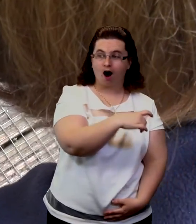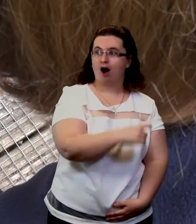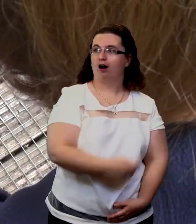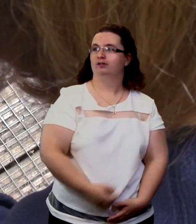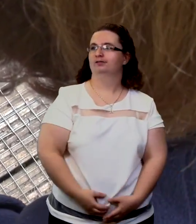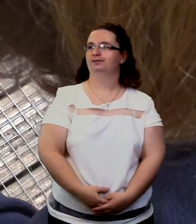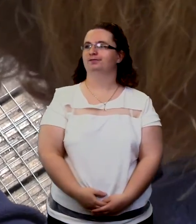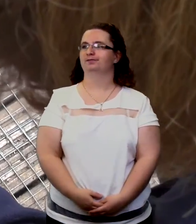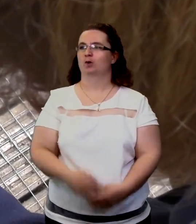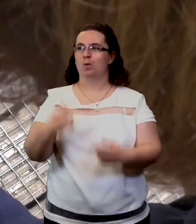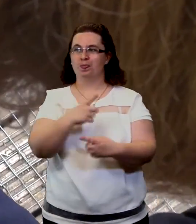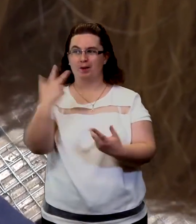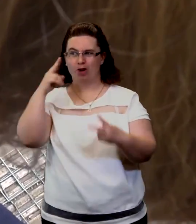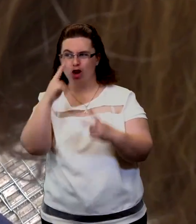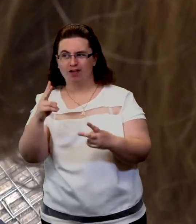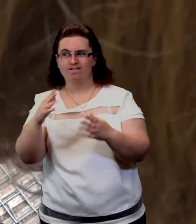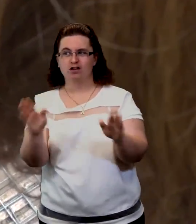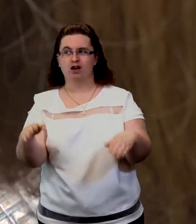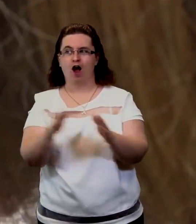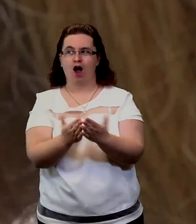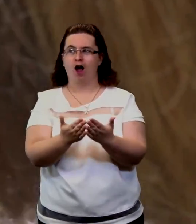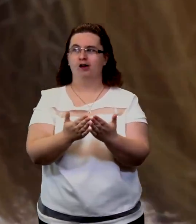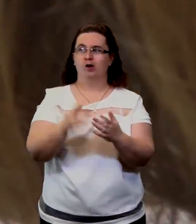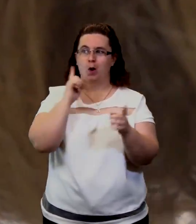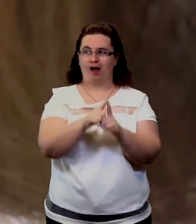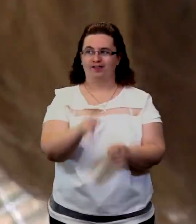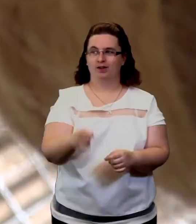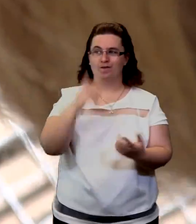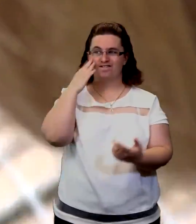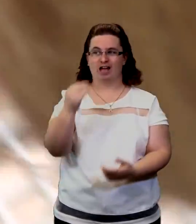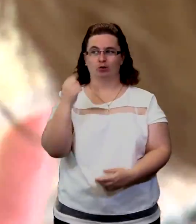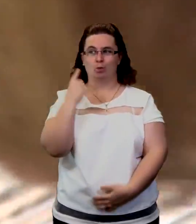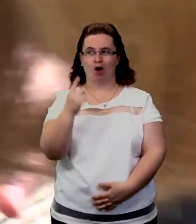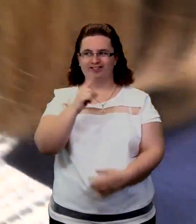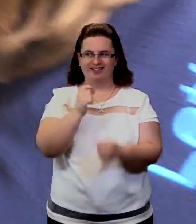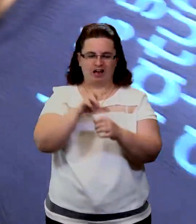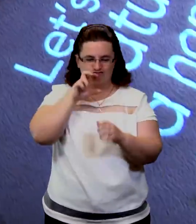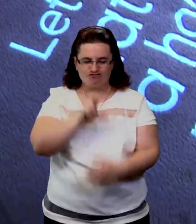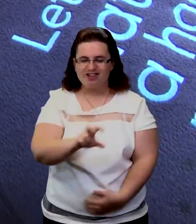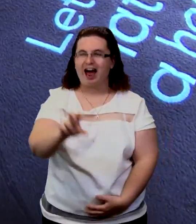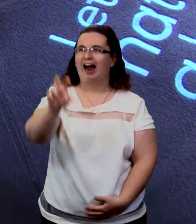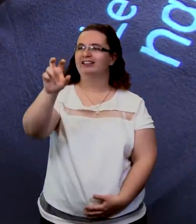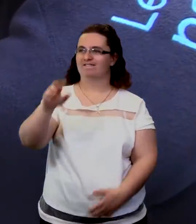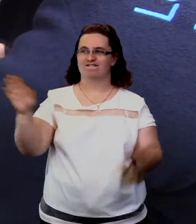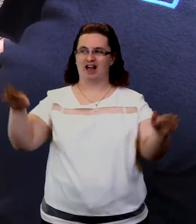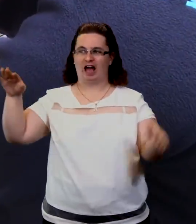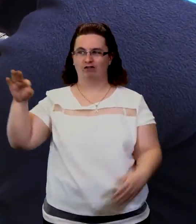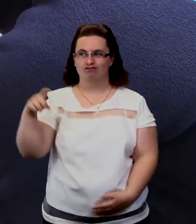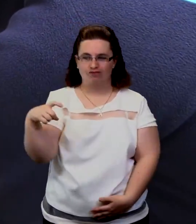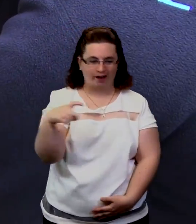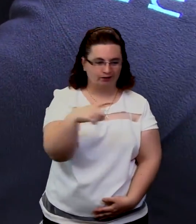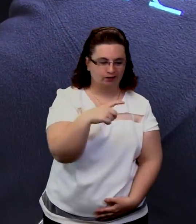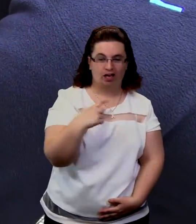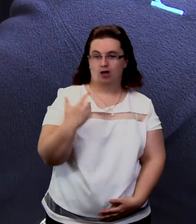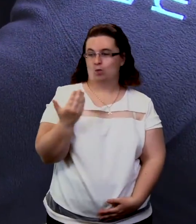He'll crawl up the stem of one of these reeds, one of these grasses, and his body will split open. And out in there, there'll be some